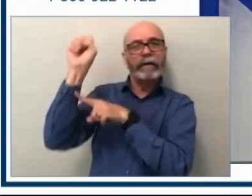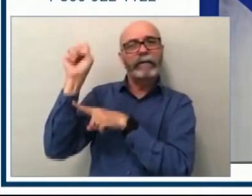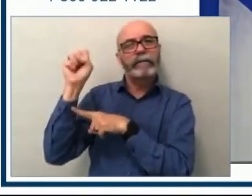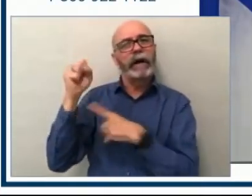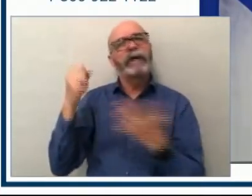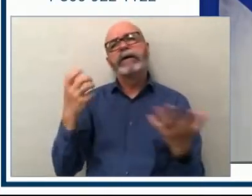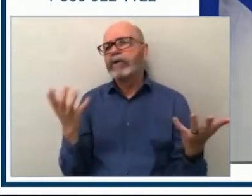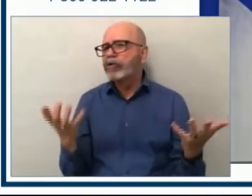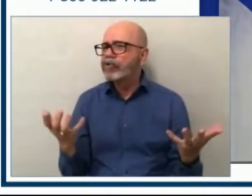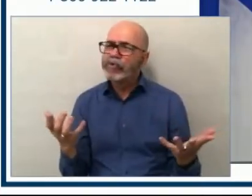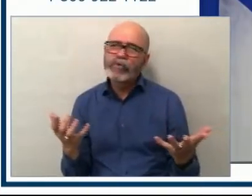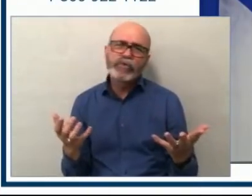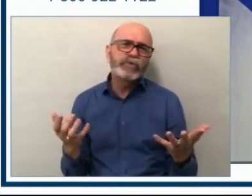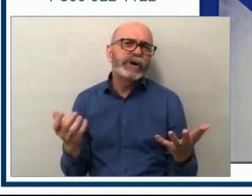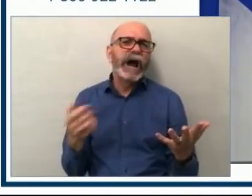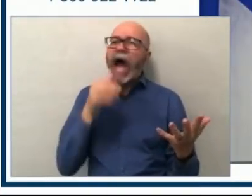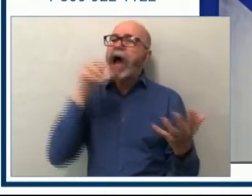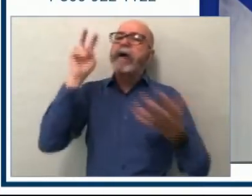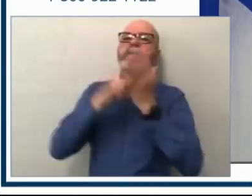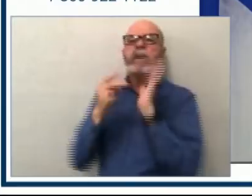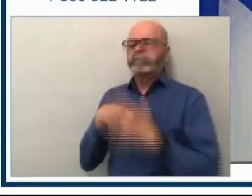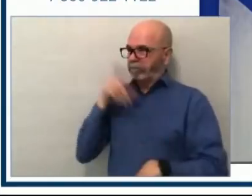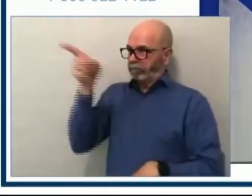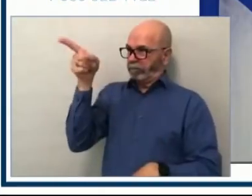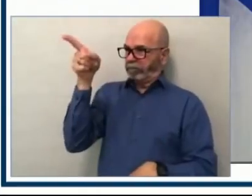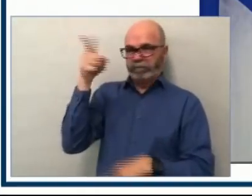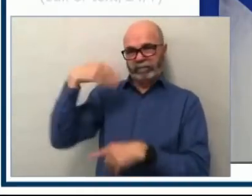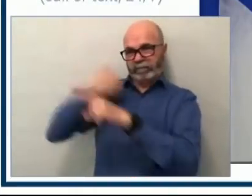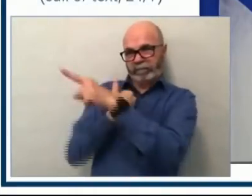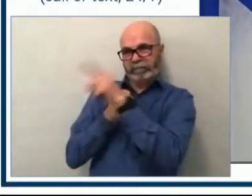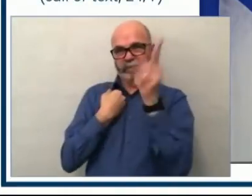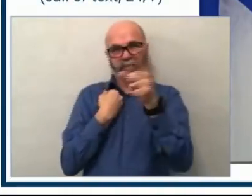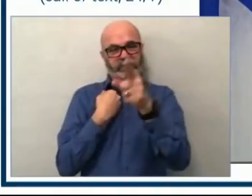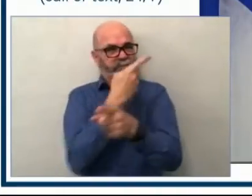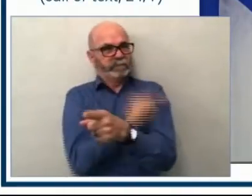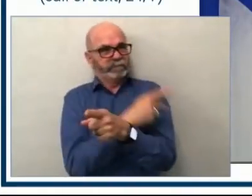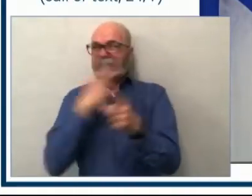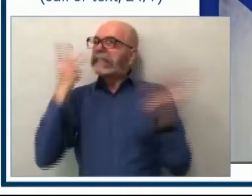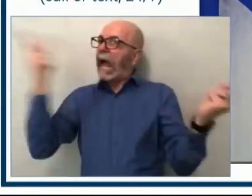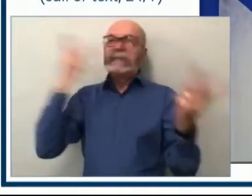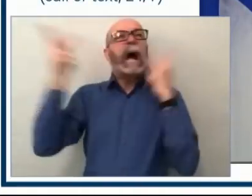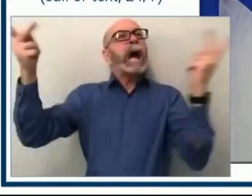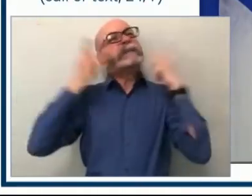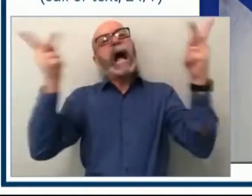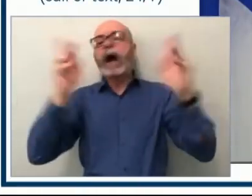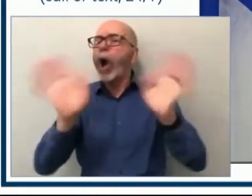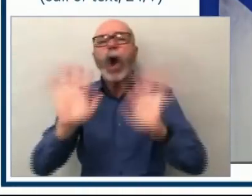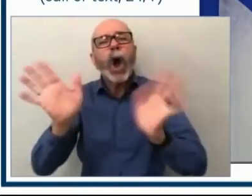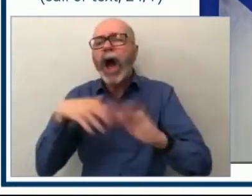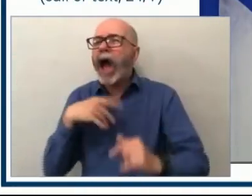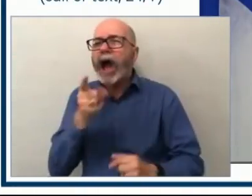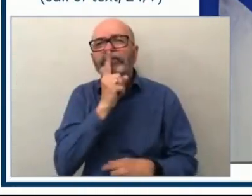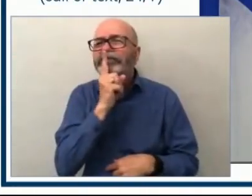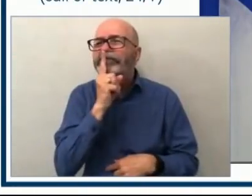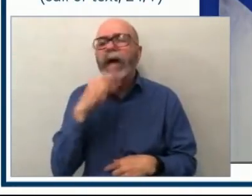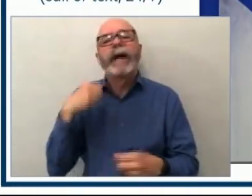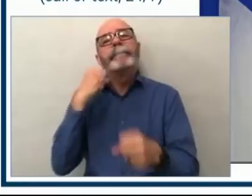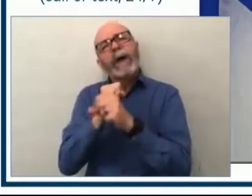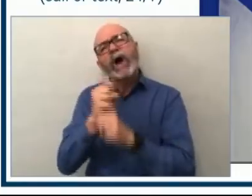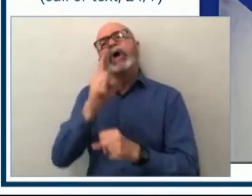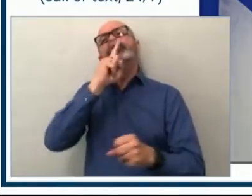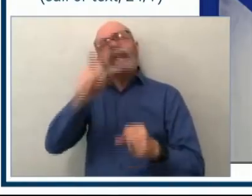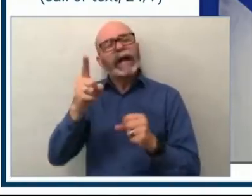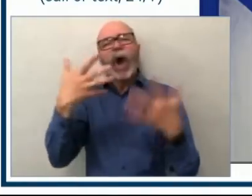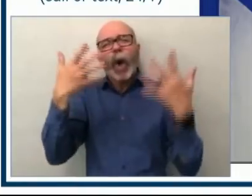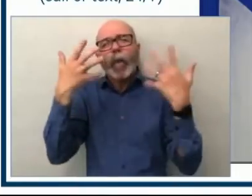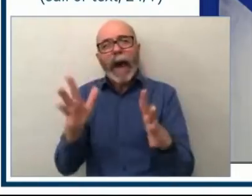individual province, and I don't want to sound alarmist, but anyone that thinks COVID can't find a way in isn't